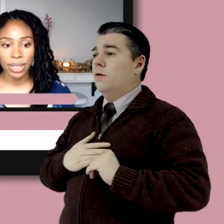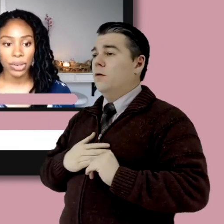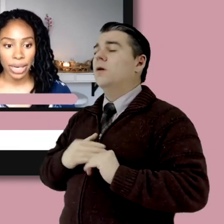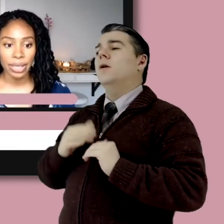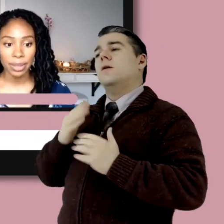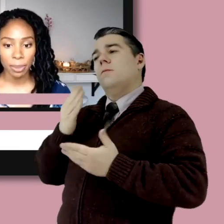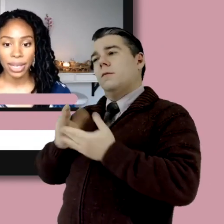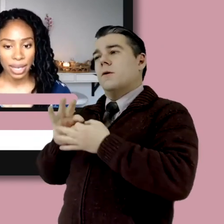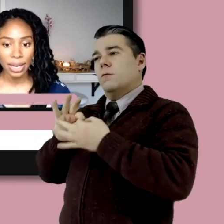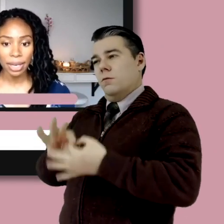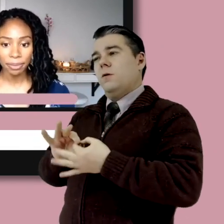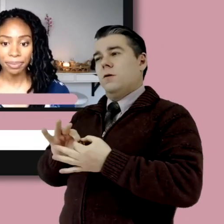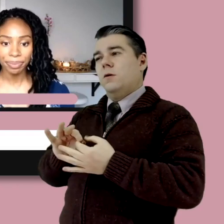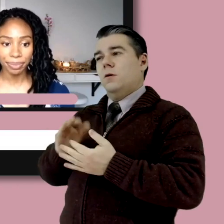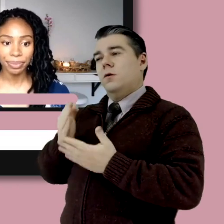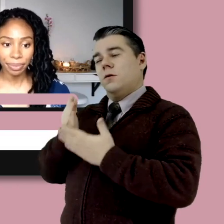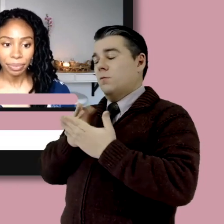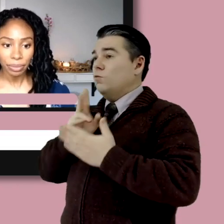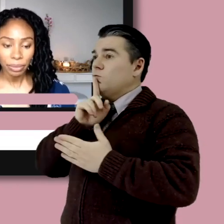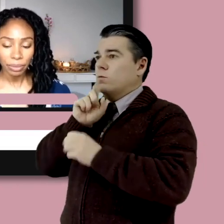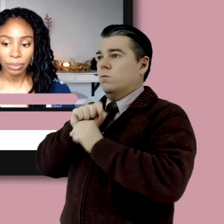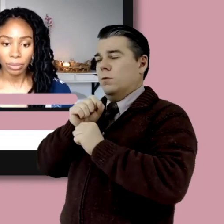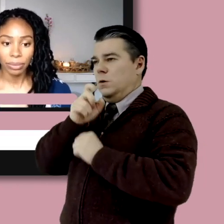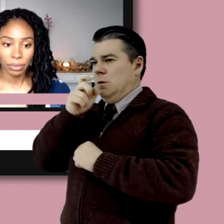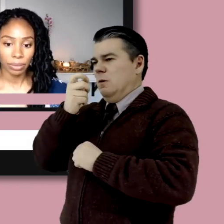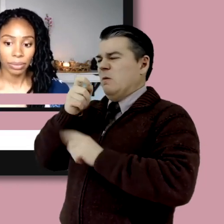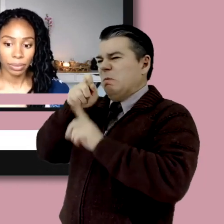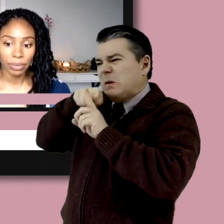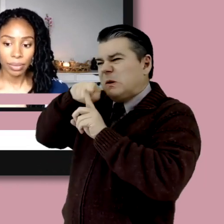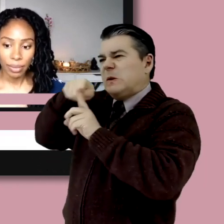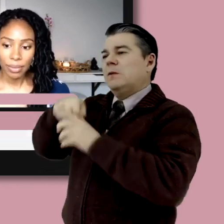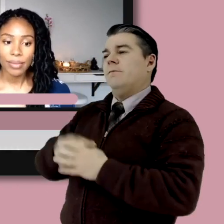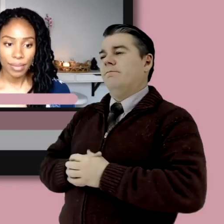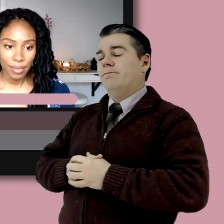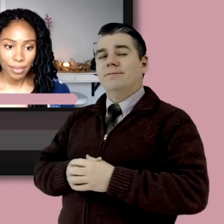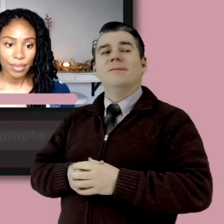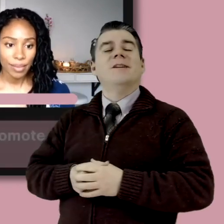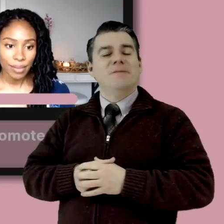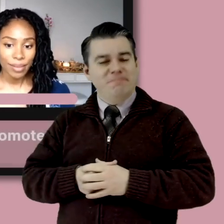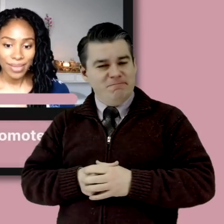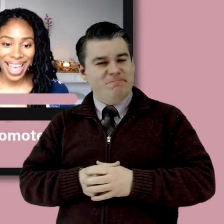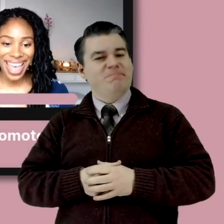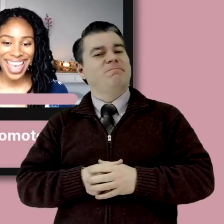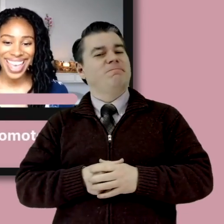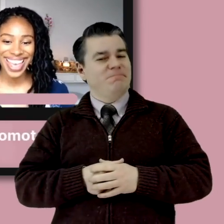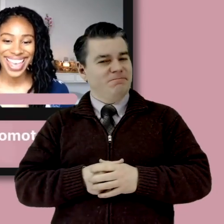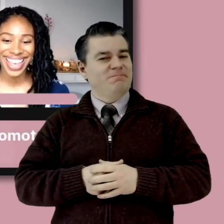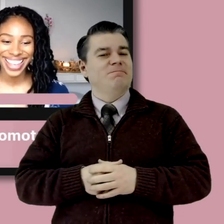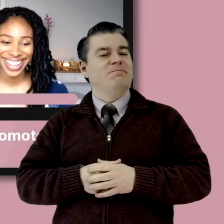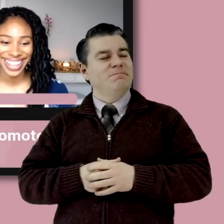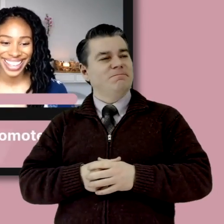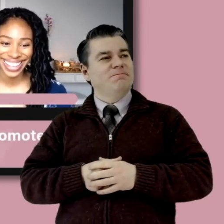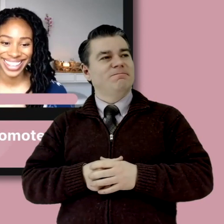some serious picky eating. I see. Okay. And